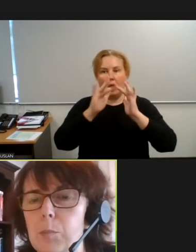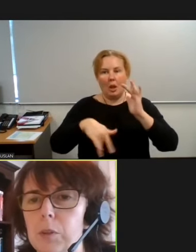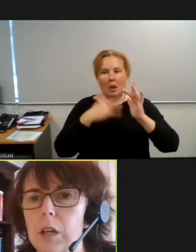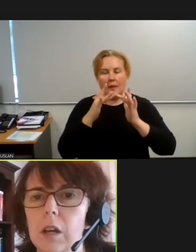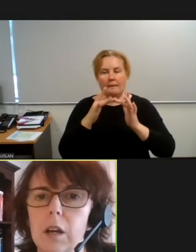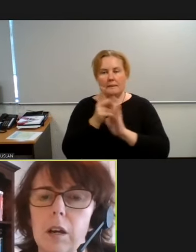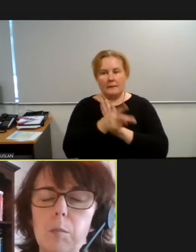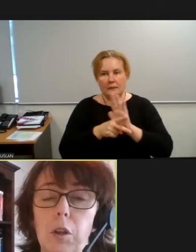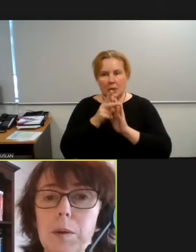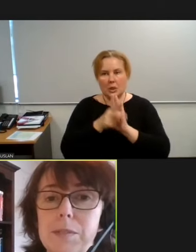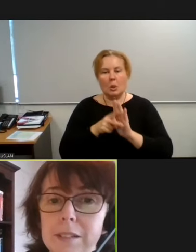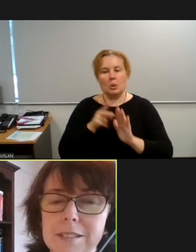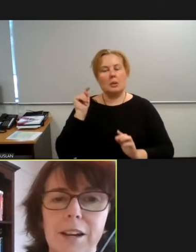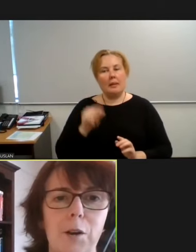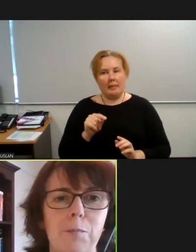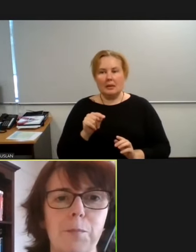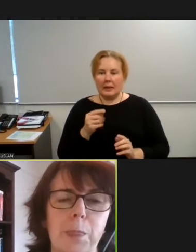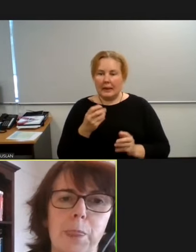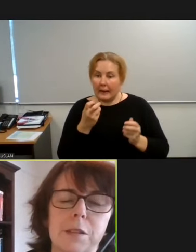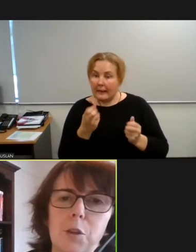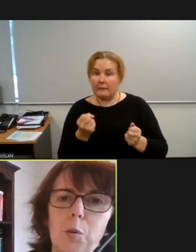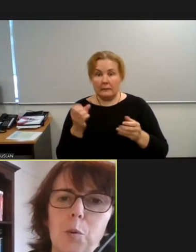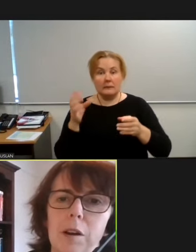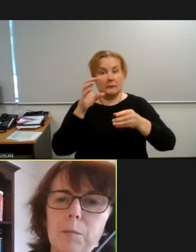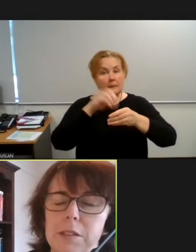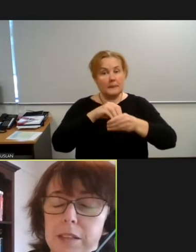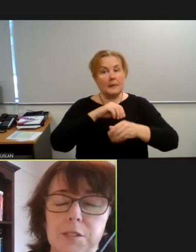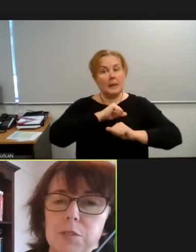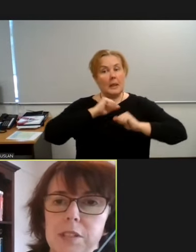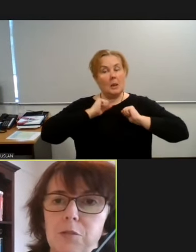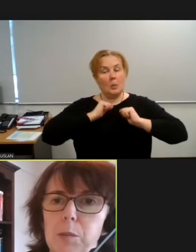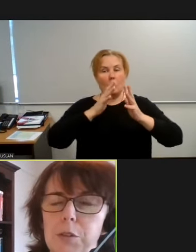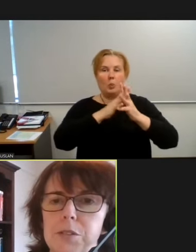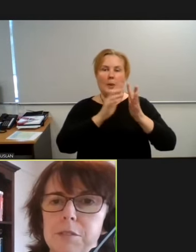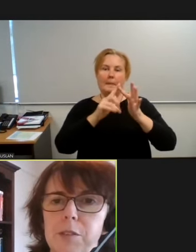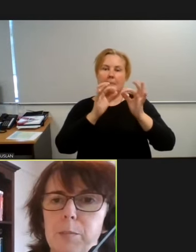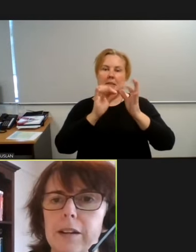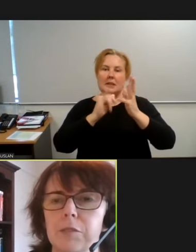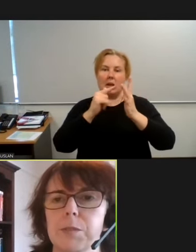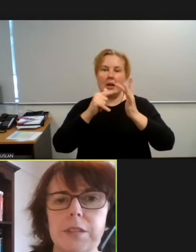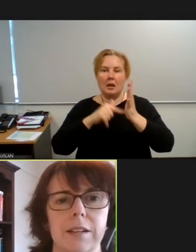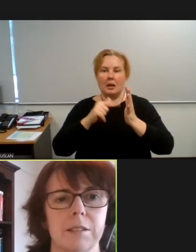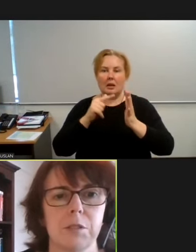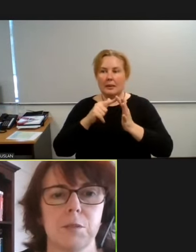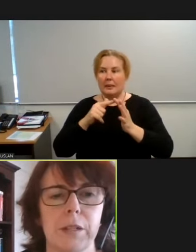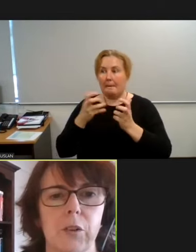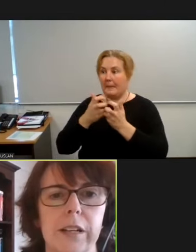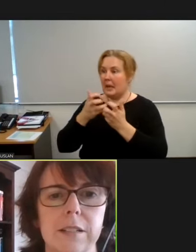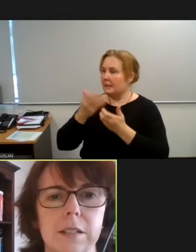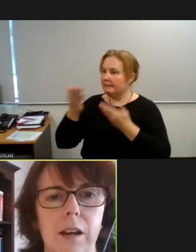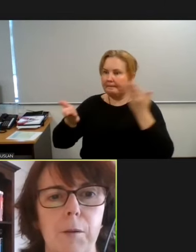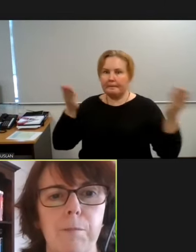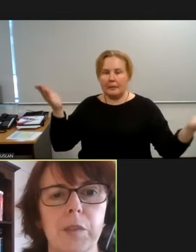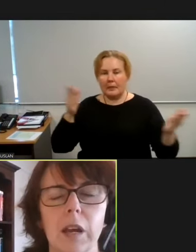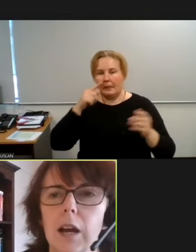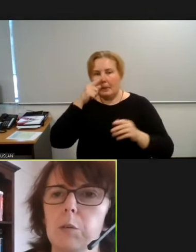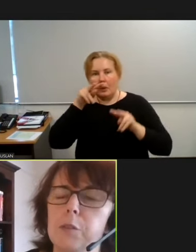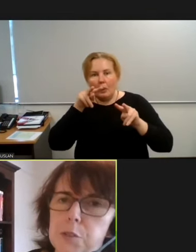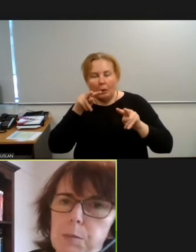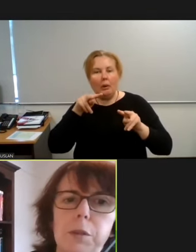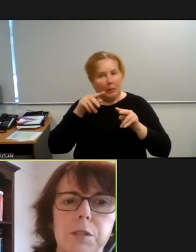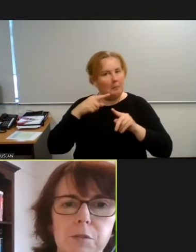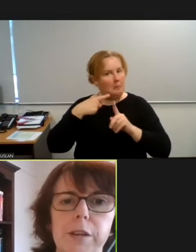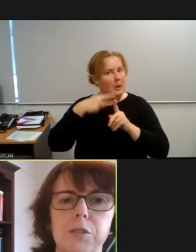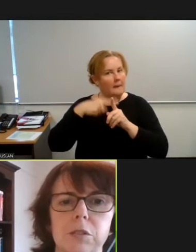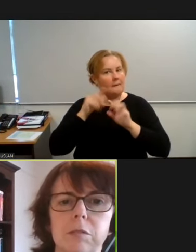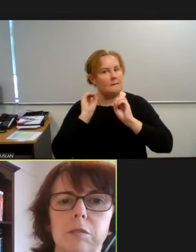are available on our website. So that's received really positive feedback from the sector, which has been great. And we've